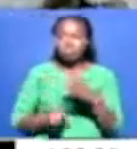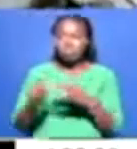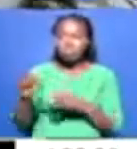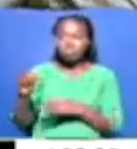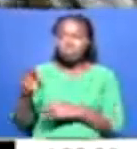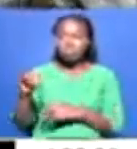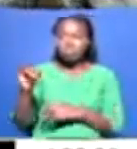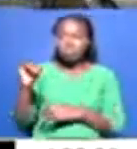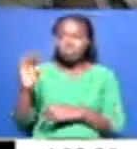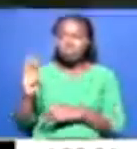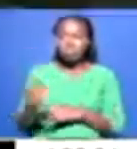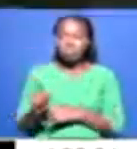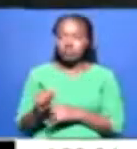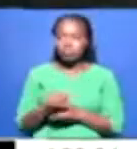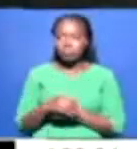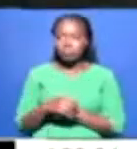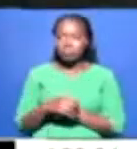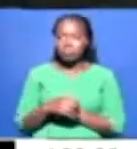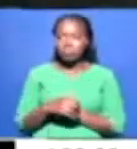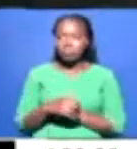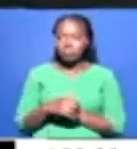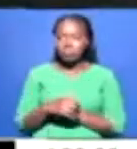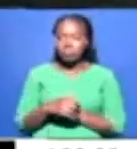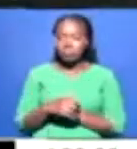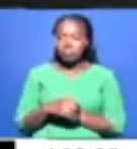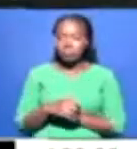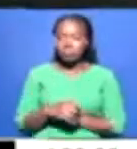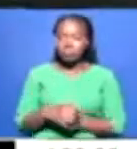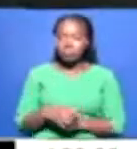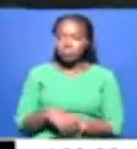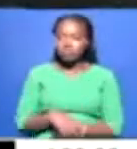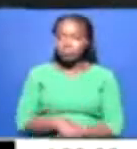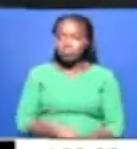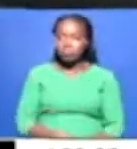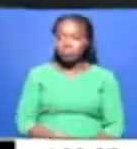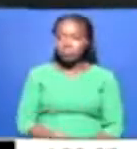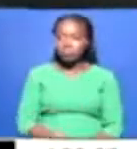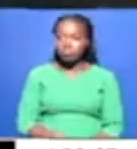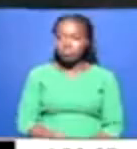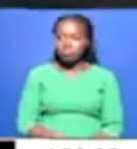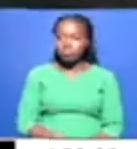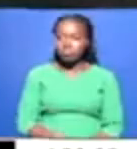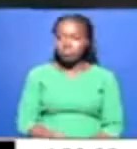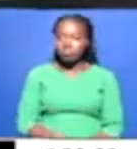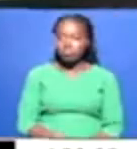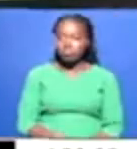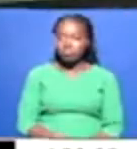its export volumes. Benson Ruba reporting for Lunchtime News.